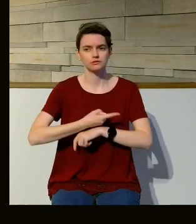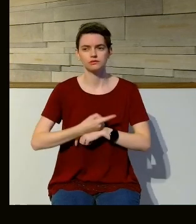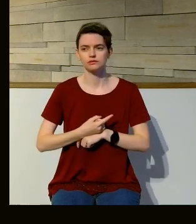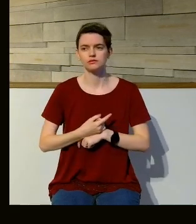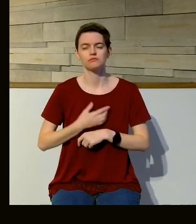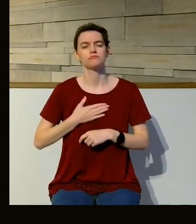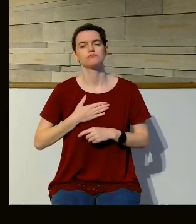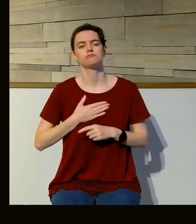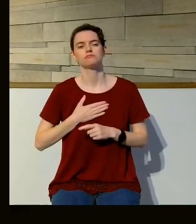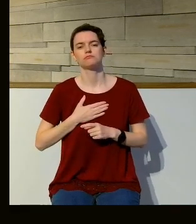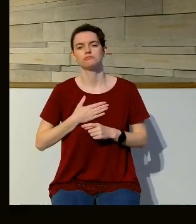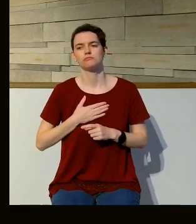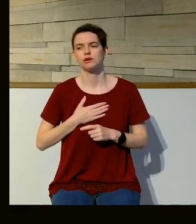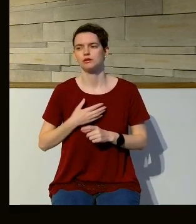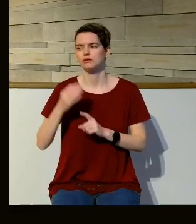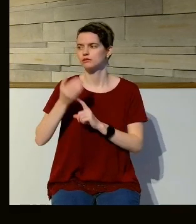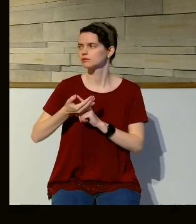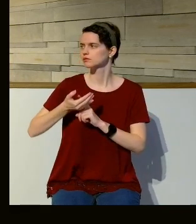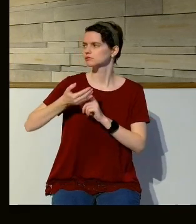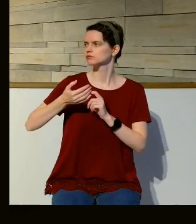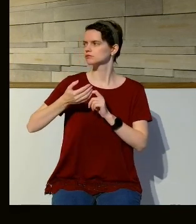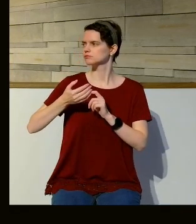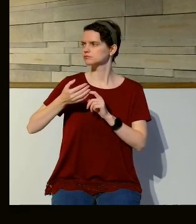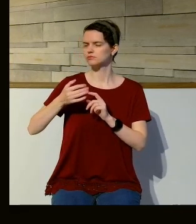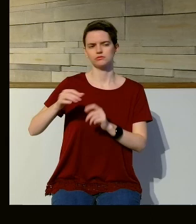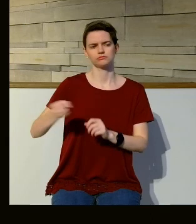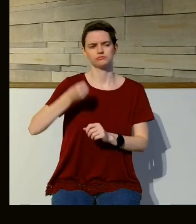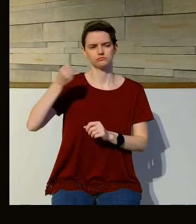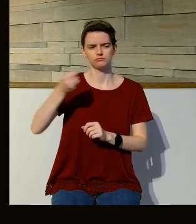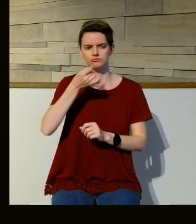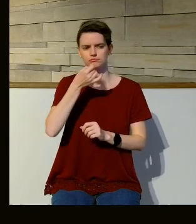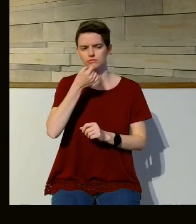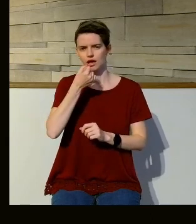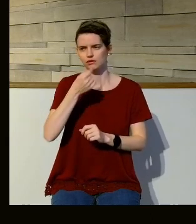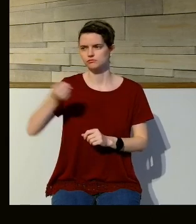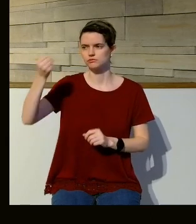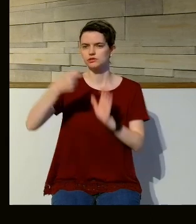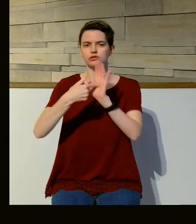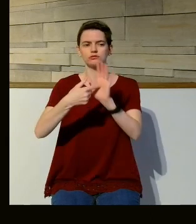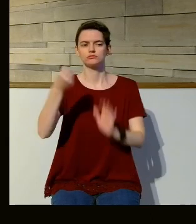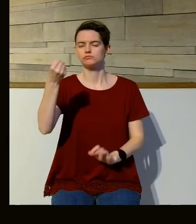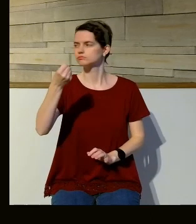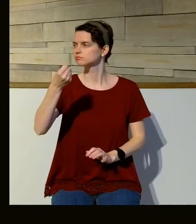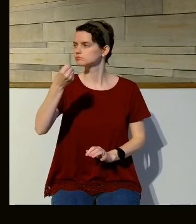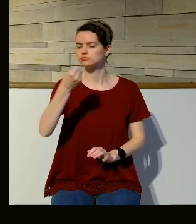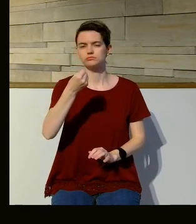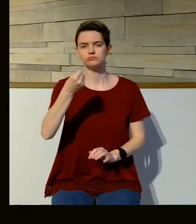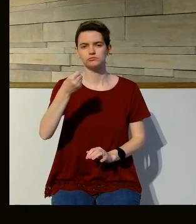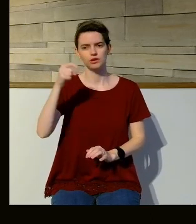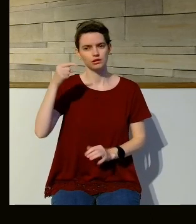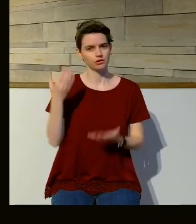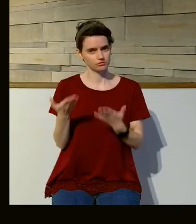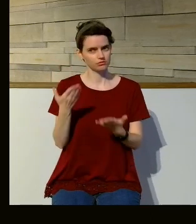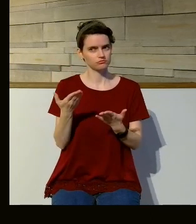and he pretends to hold up this antidepressant pill. And he pulls it out to show everybody in the light, and he says,